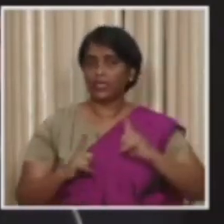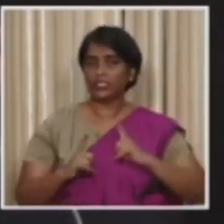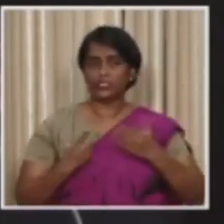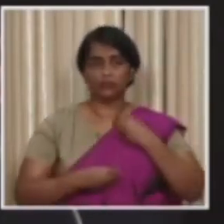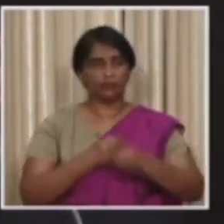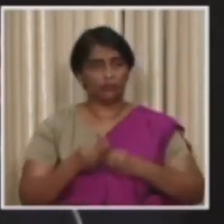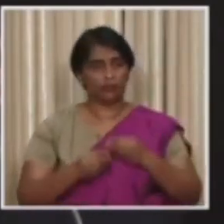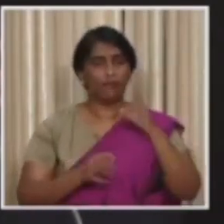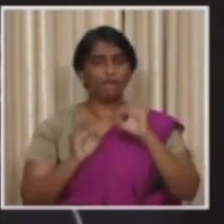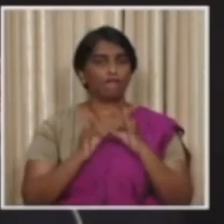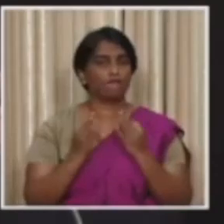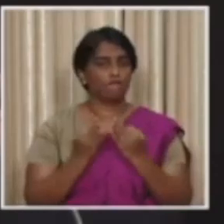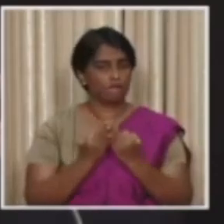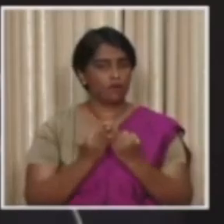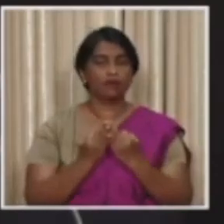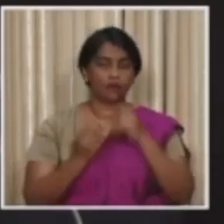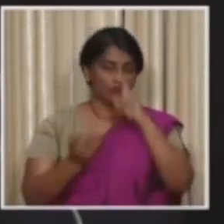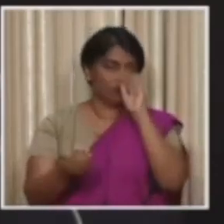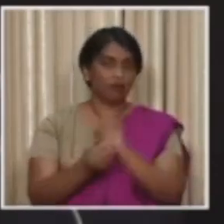this is an occupying state.